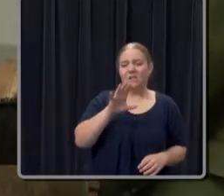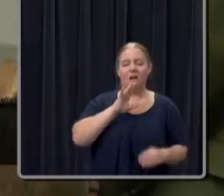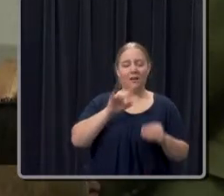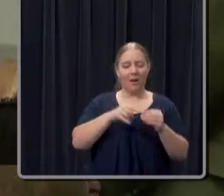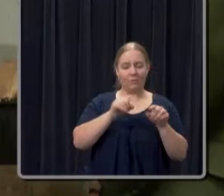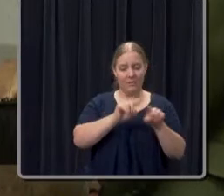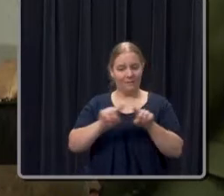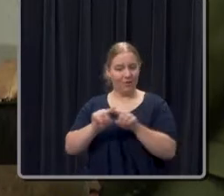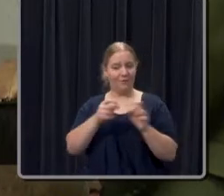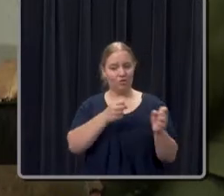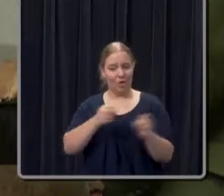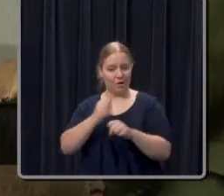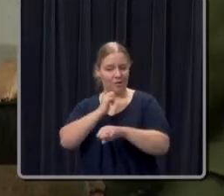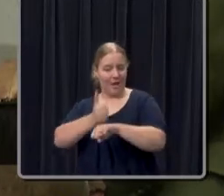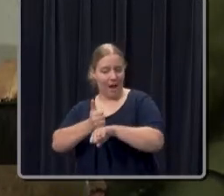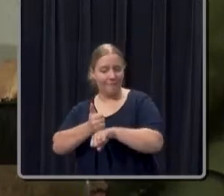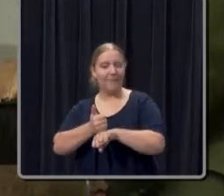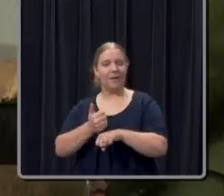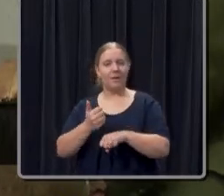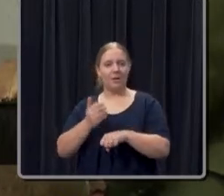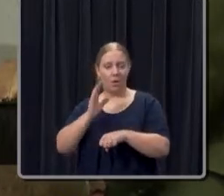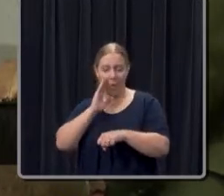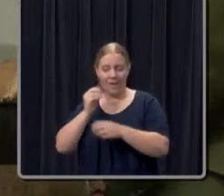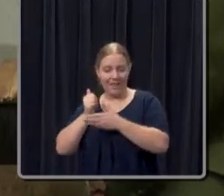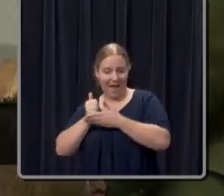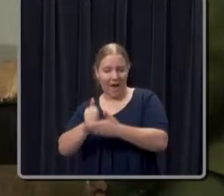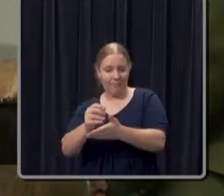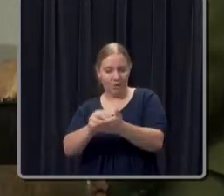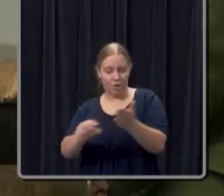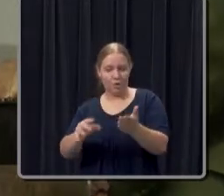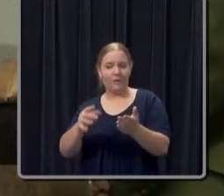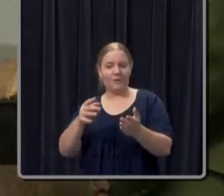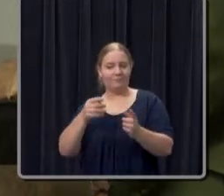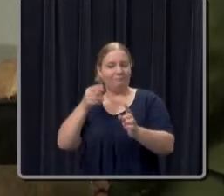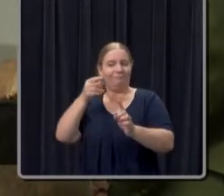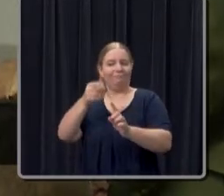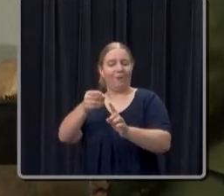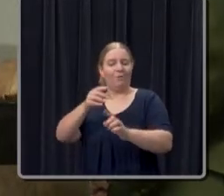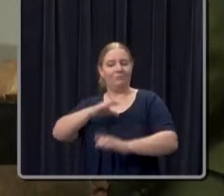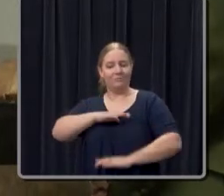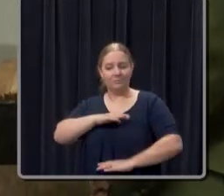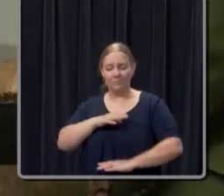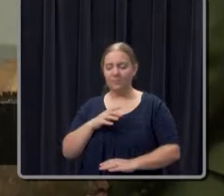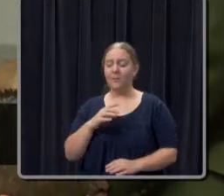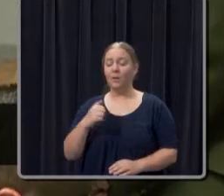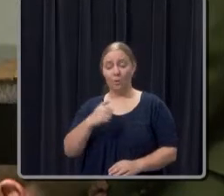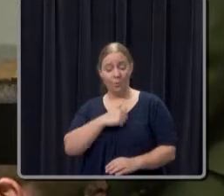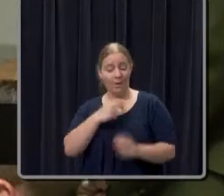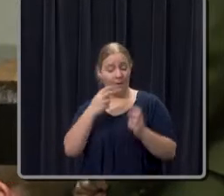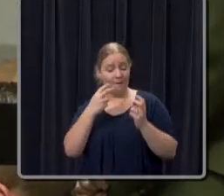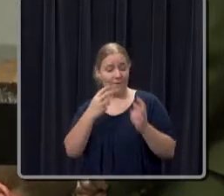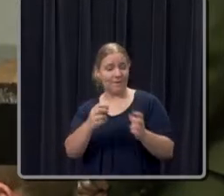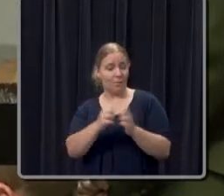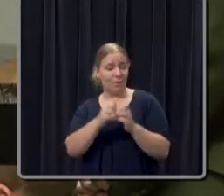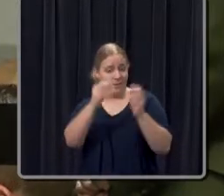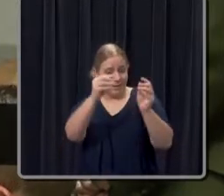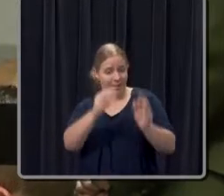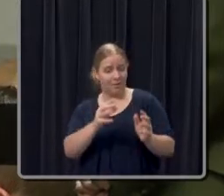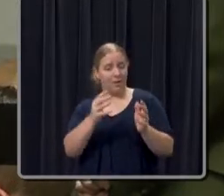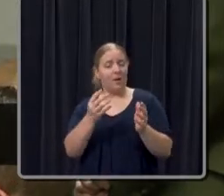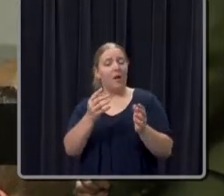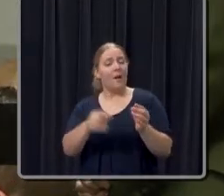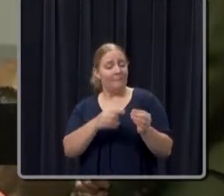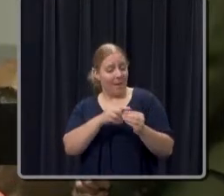can we put in place that are going to help kids achieve that? One of the things that we constantly visit with our teachers about is,